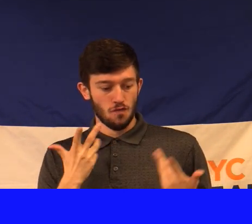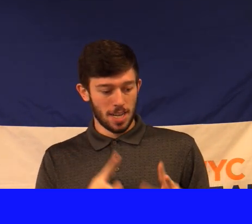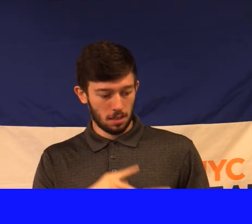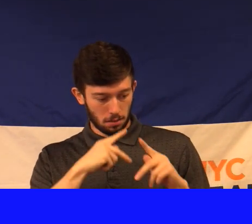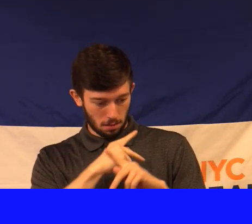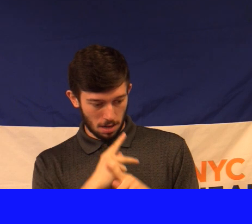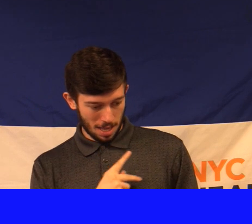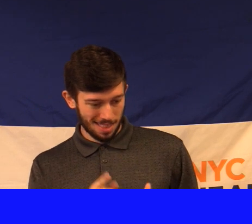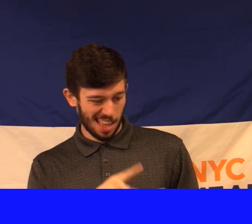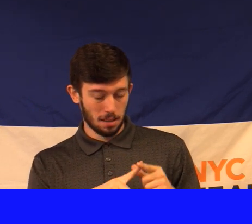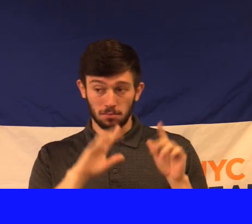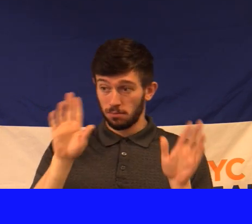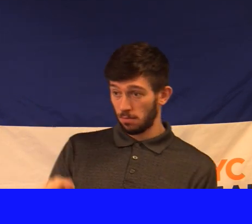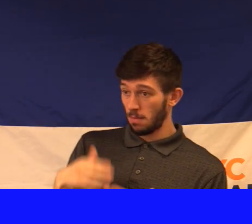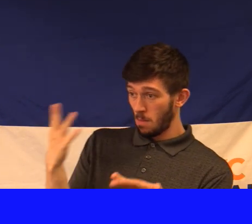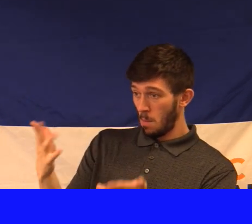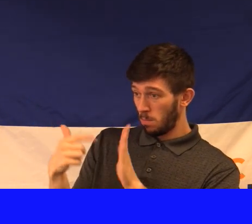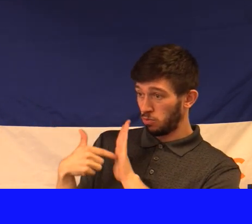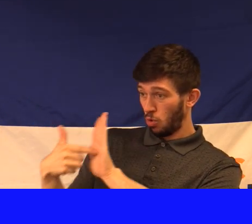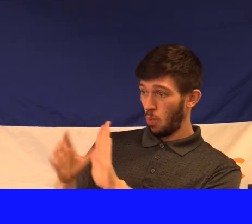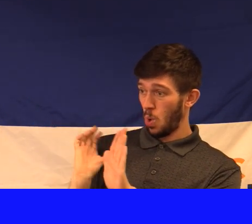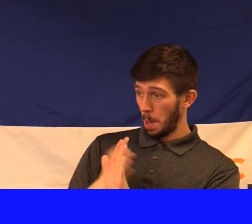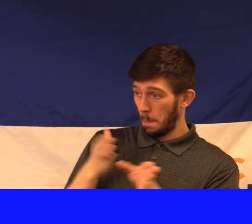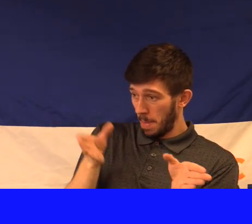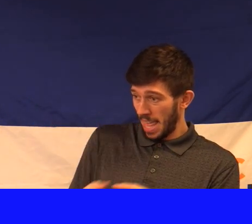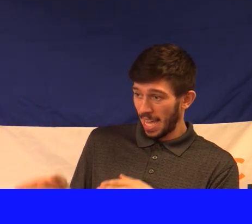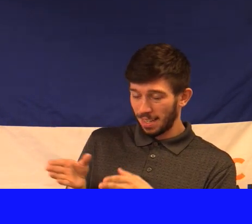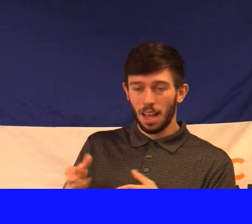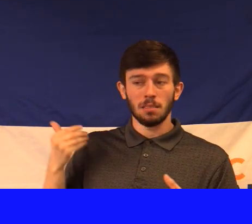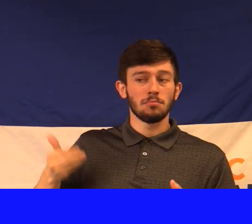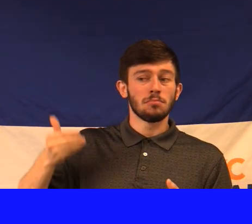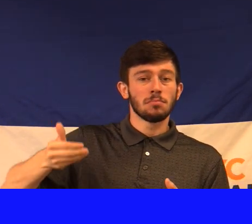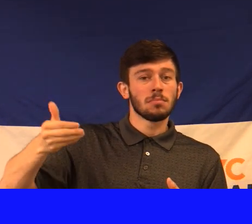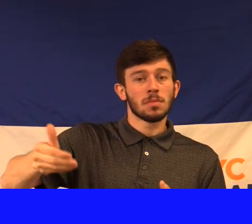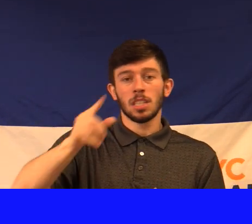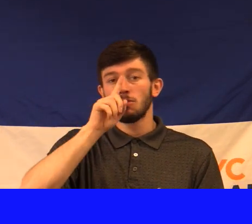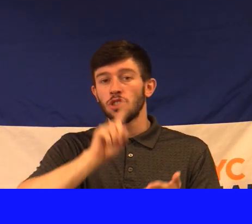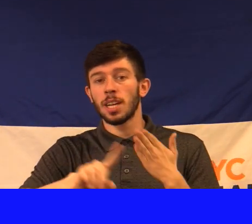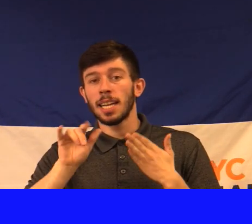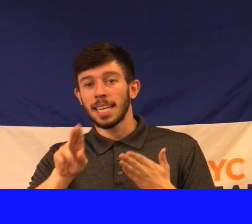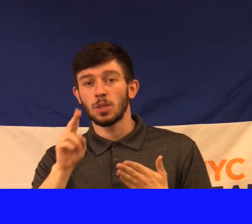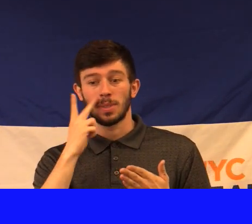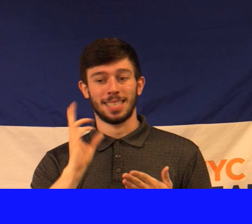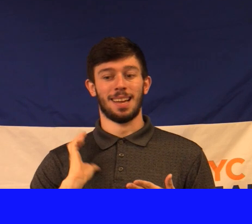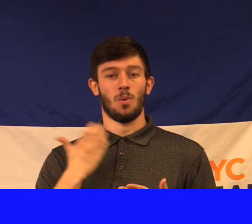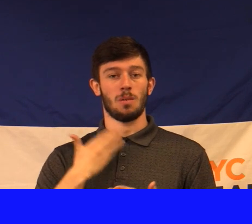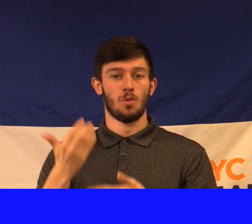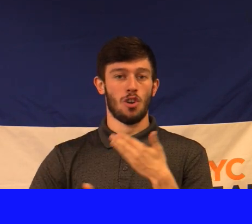also present periodically, how we're progressing. Thank you, John.